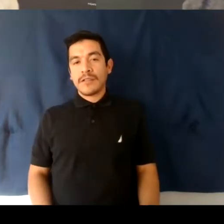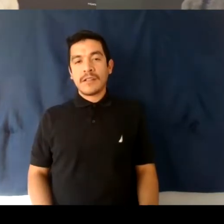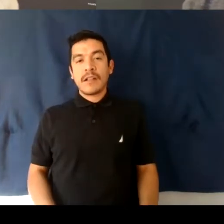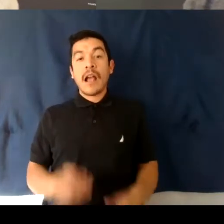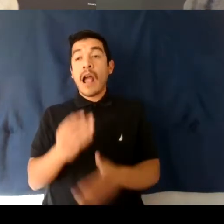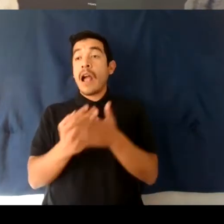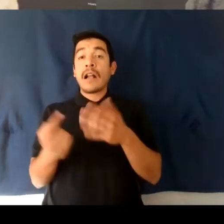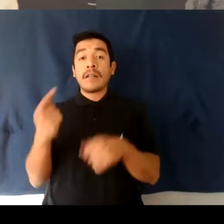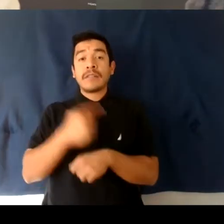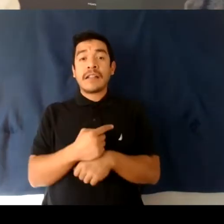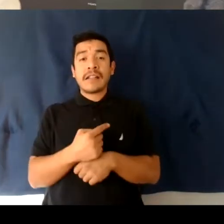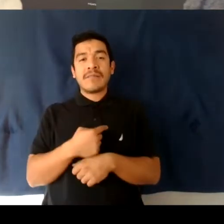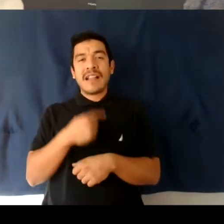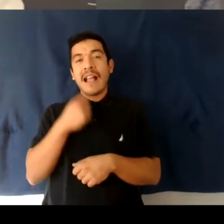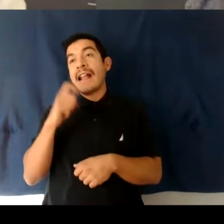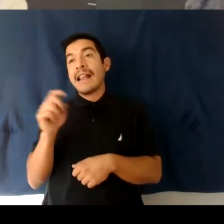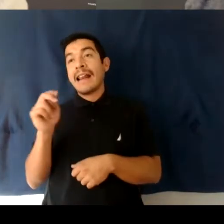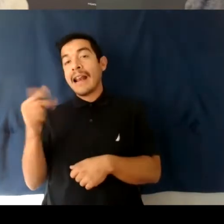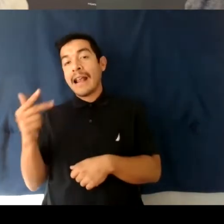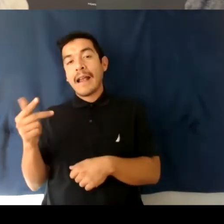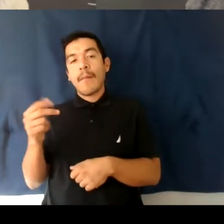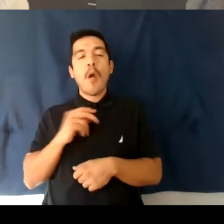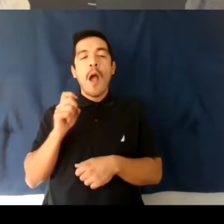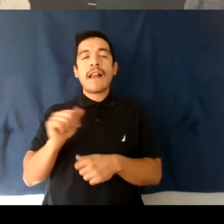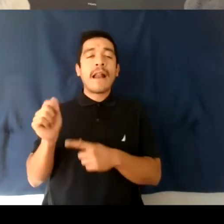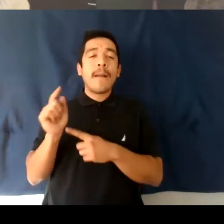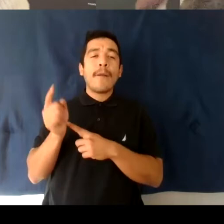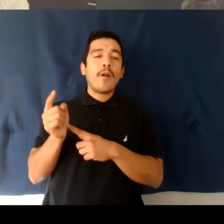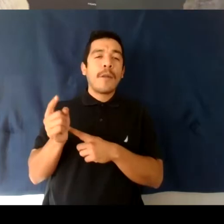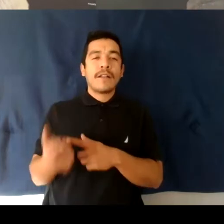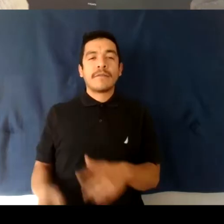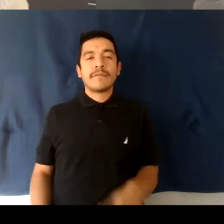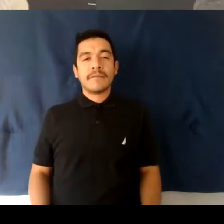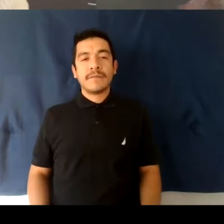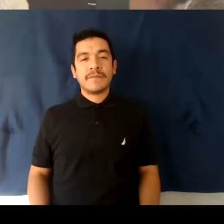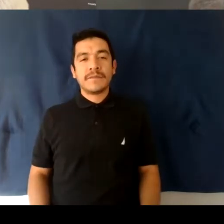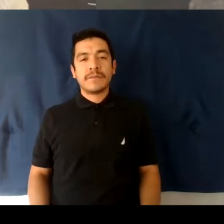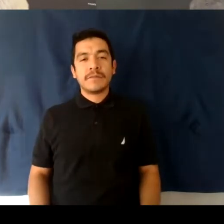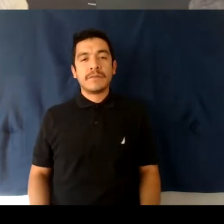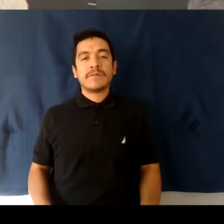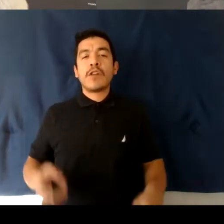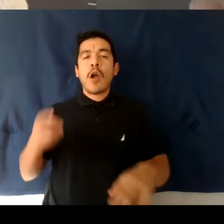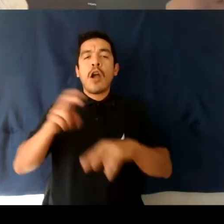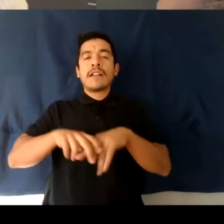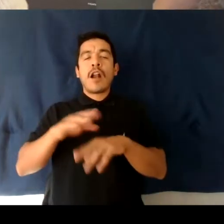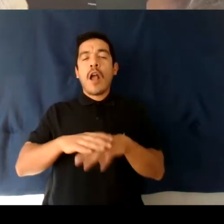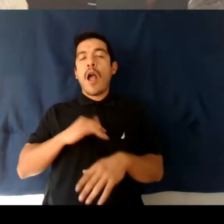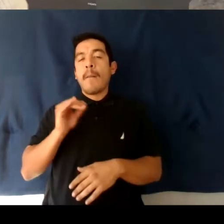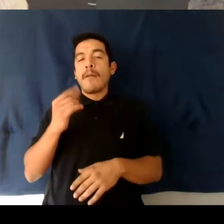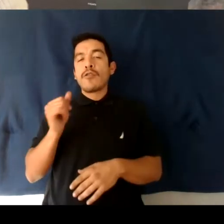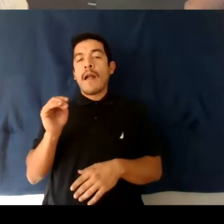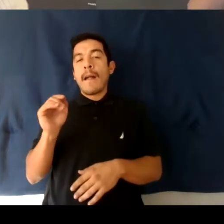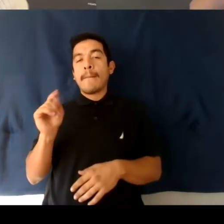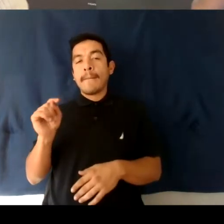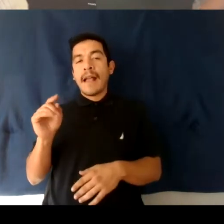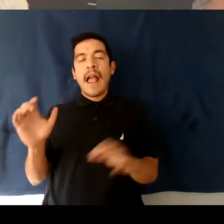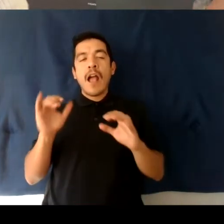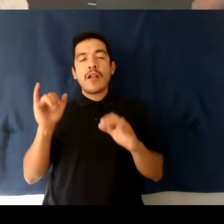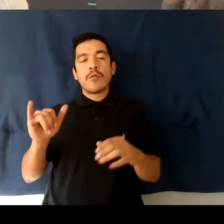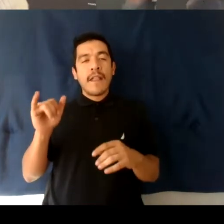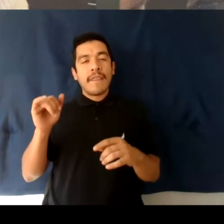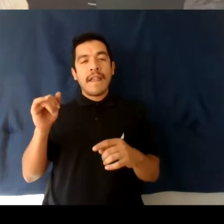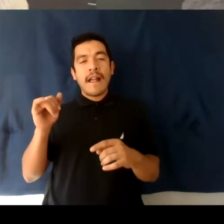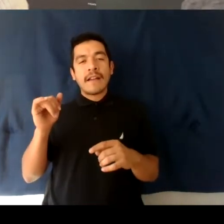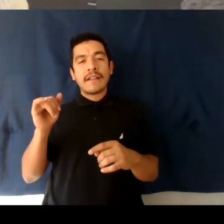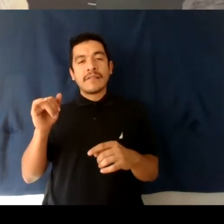days you're like, I just need a nap, or I just need a moment. And so, sitting on my yoga mat and, doing that meditation